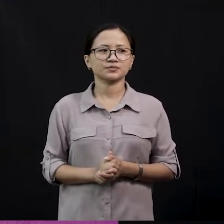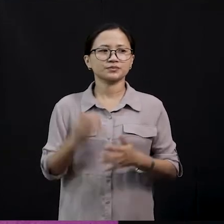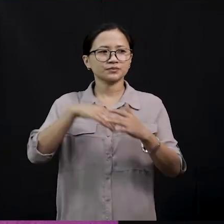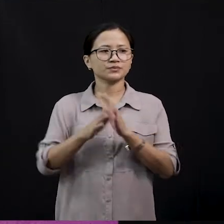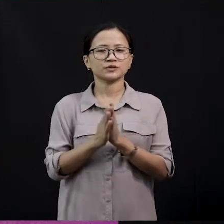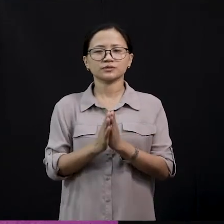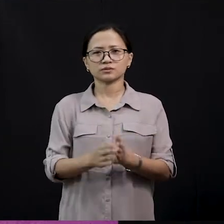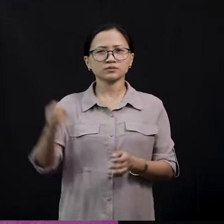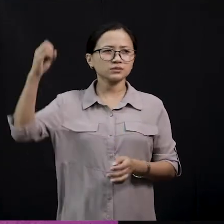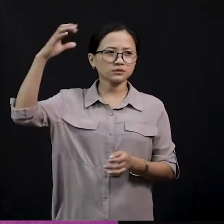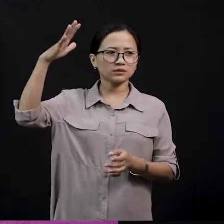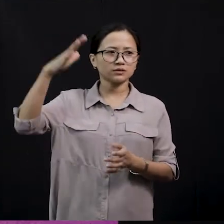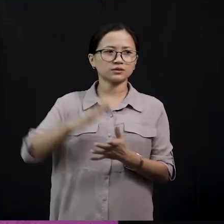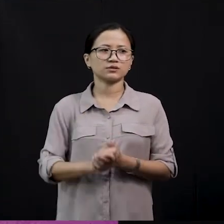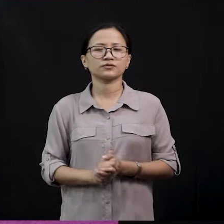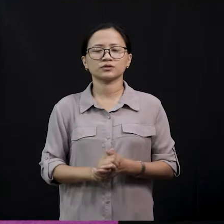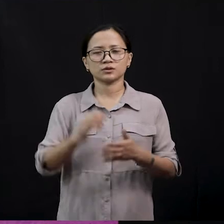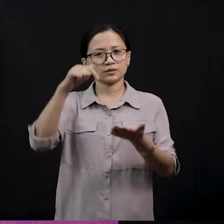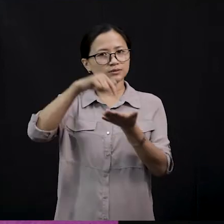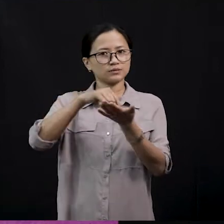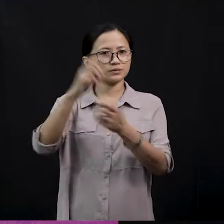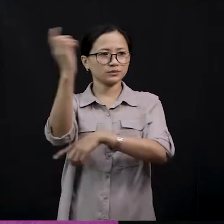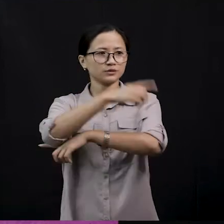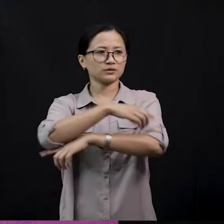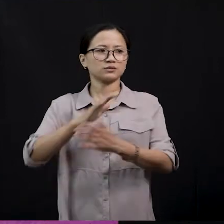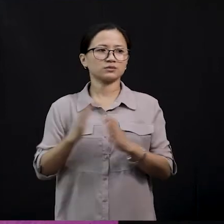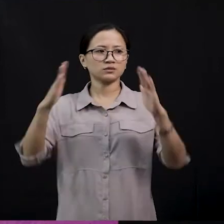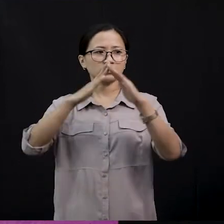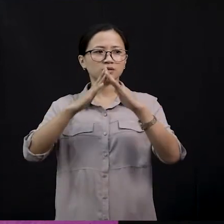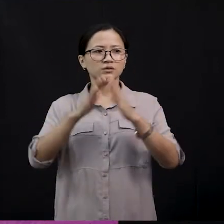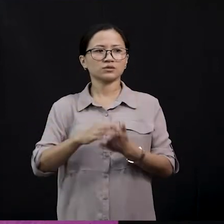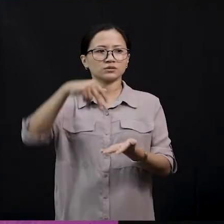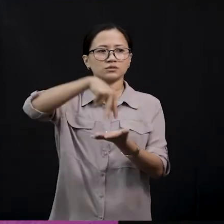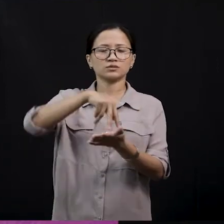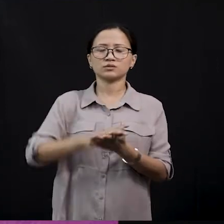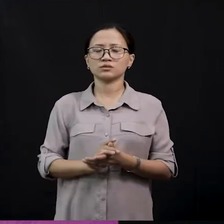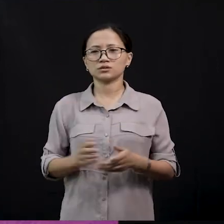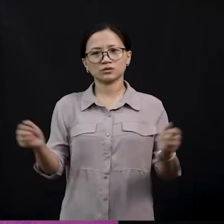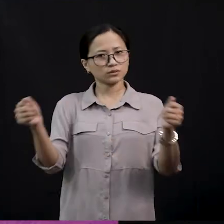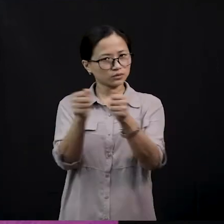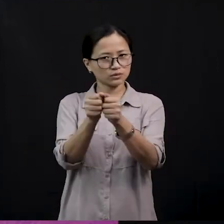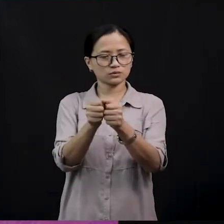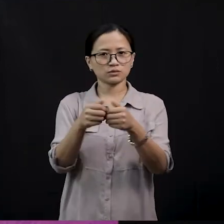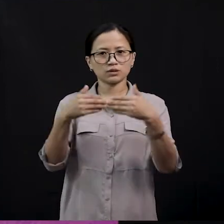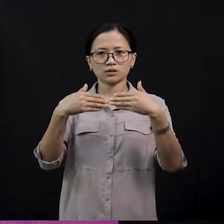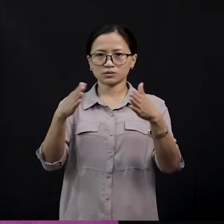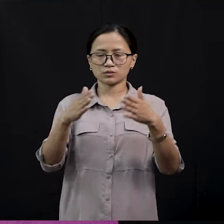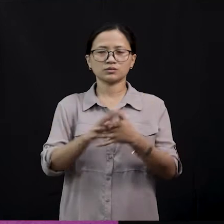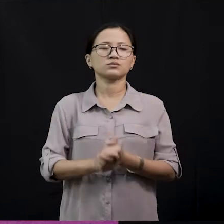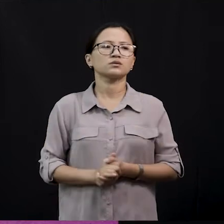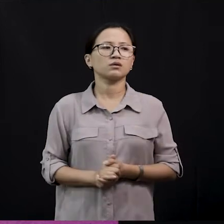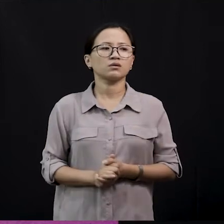In the heat of midday, the houses stood with shut doors. I